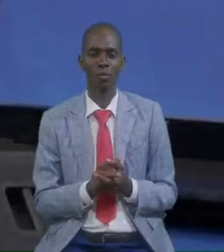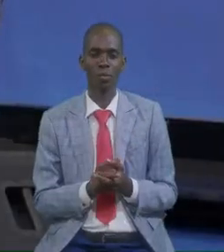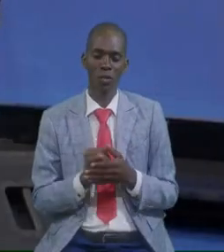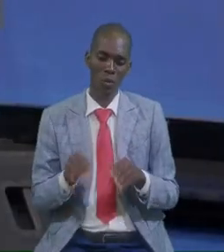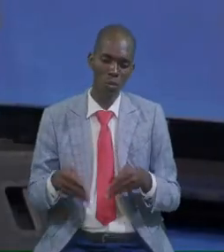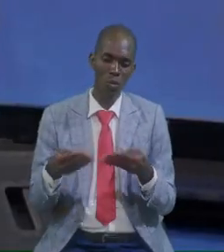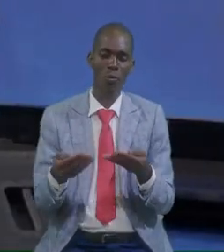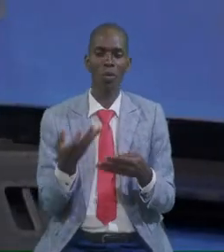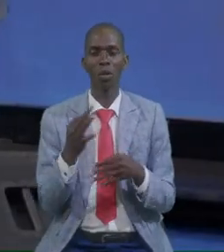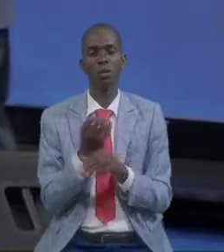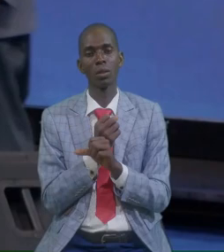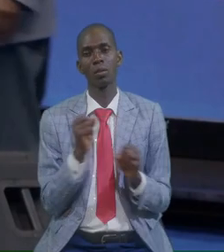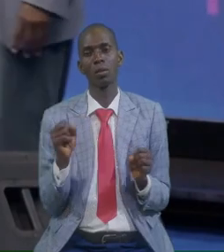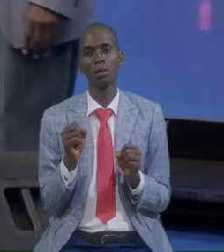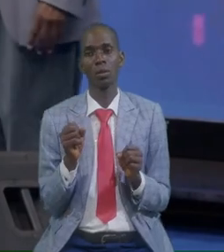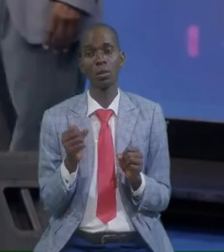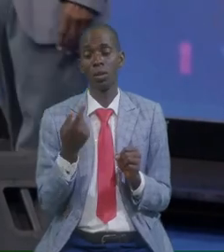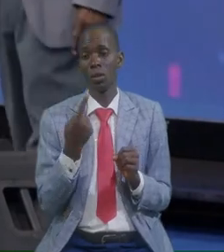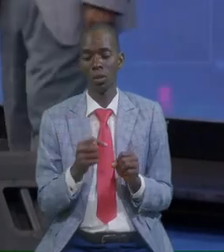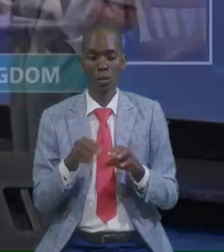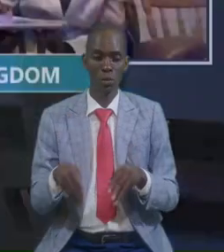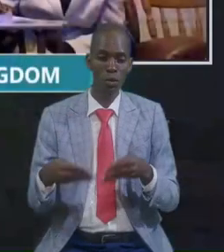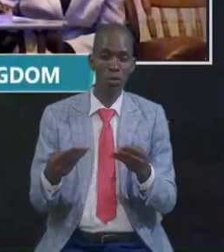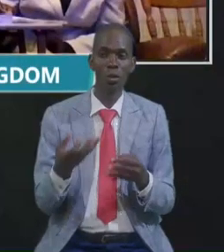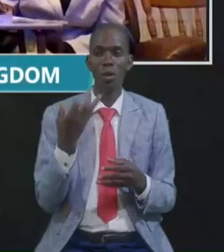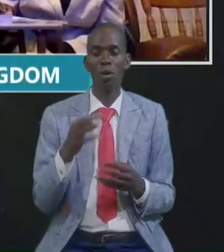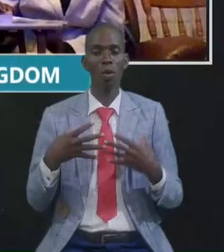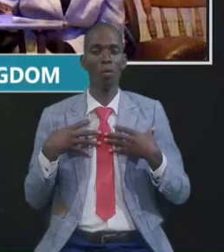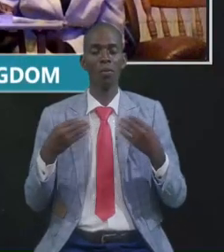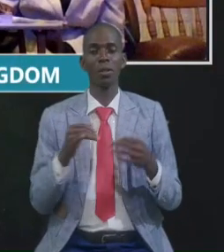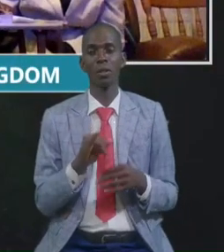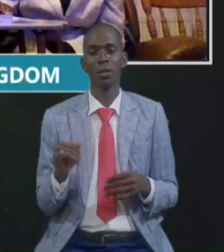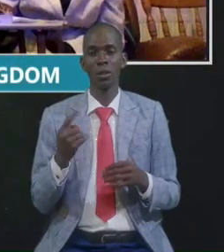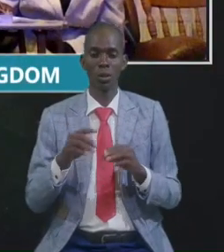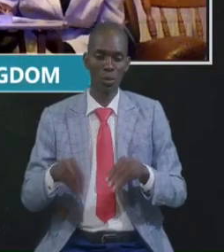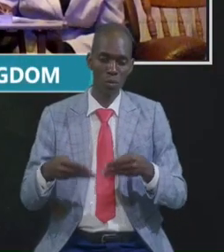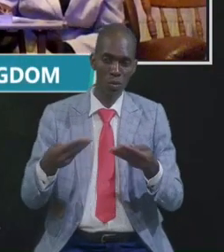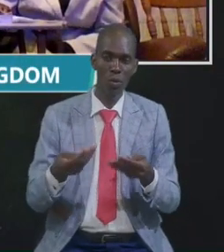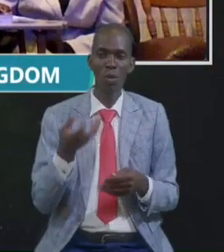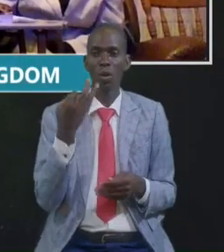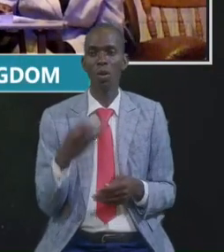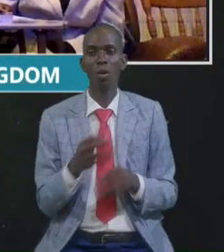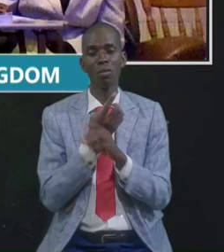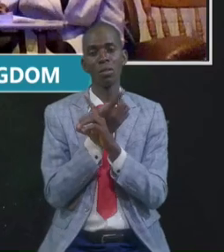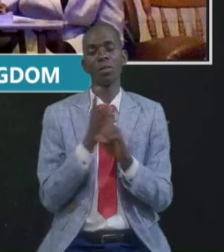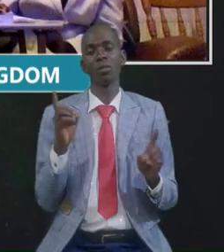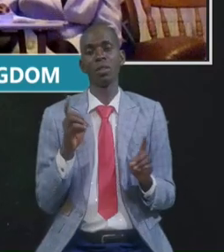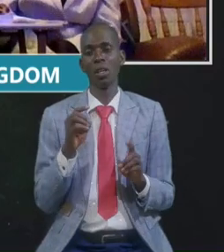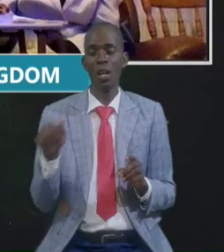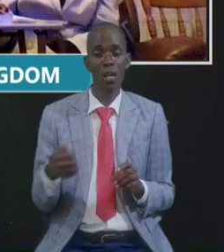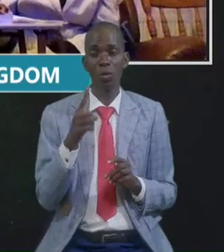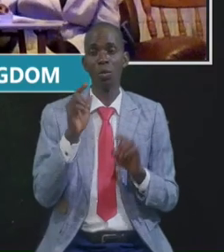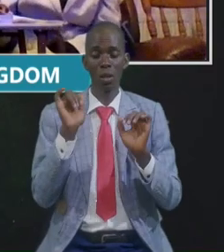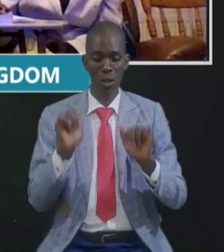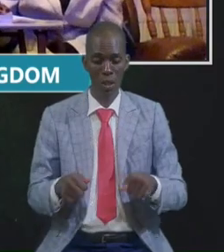of salvation, the provision of healing, the provision of deliverance. Anyone can now